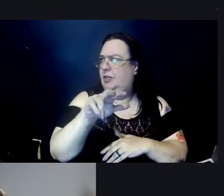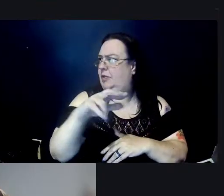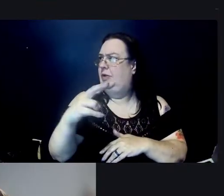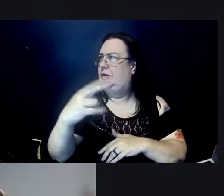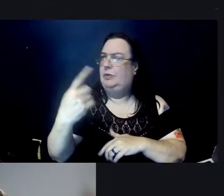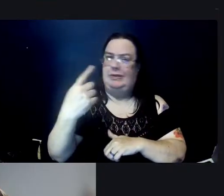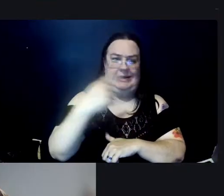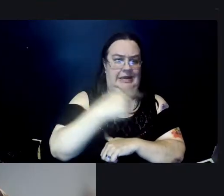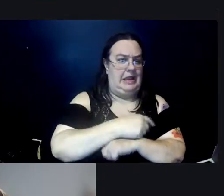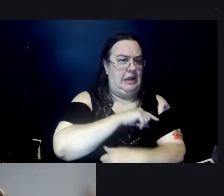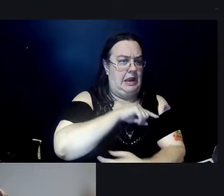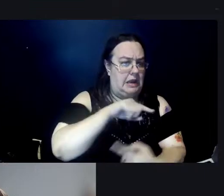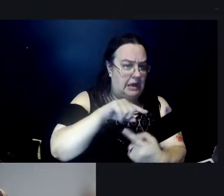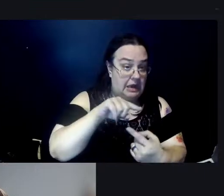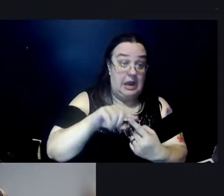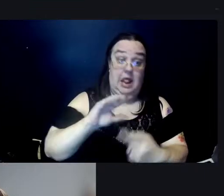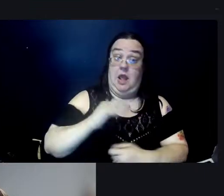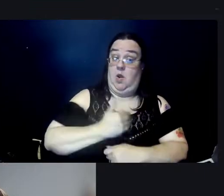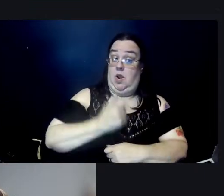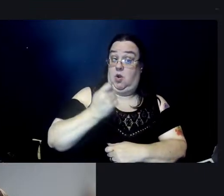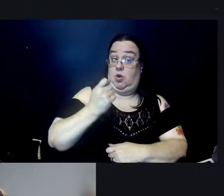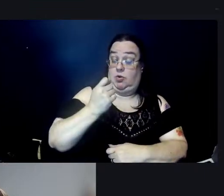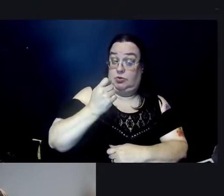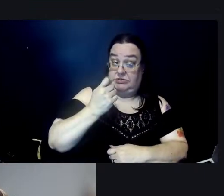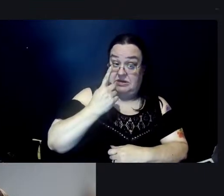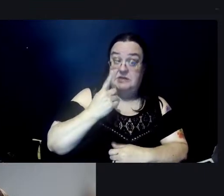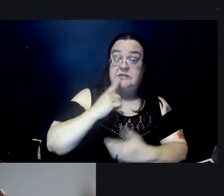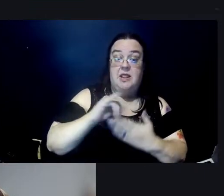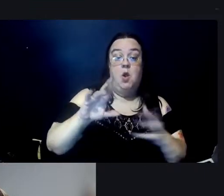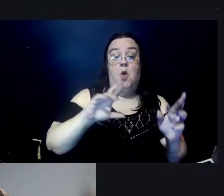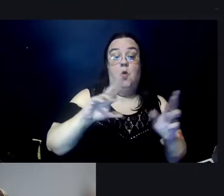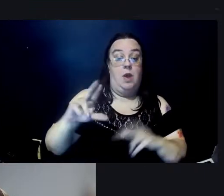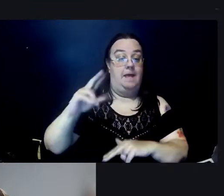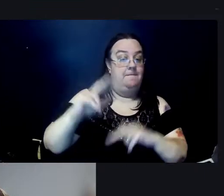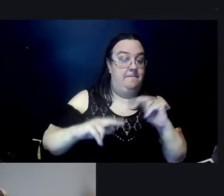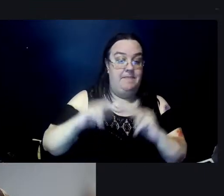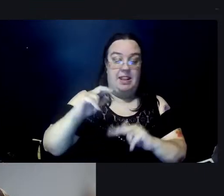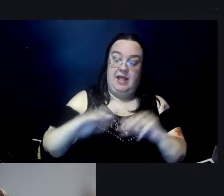we understood you were ready to turn the building fully over to Cheverly.